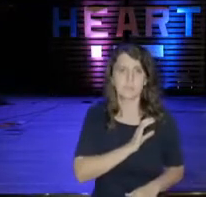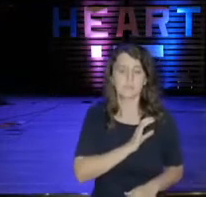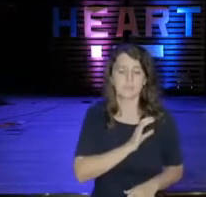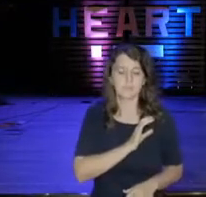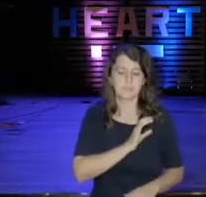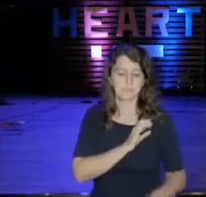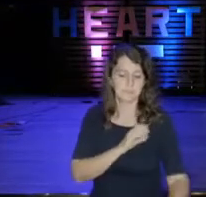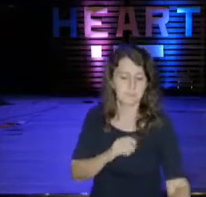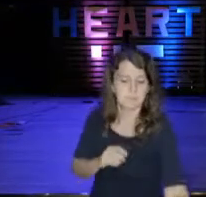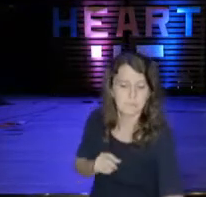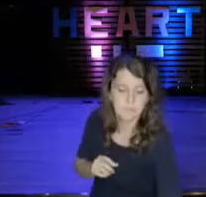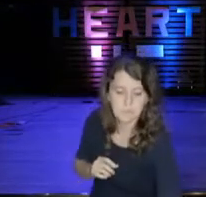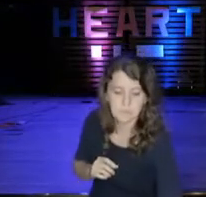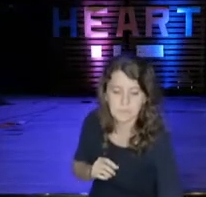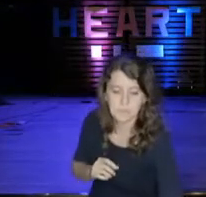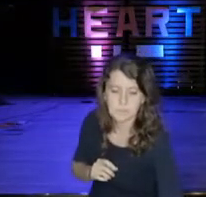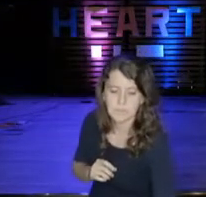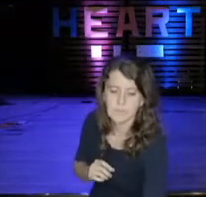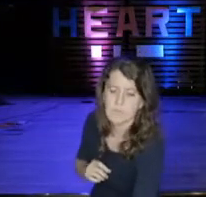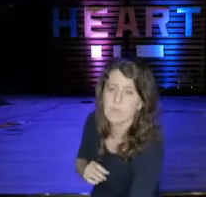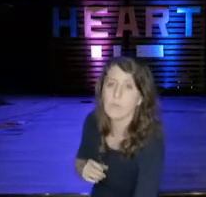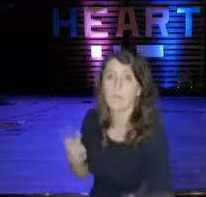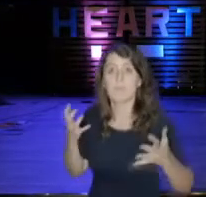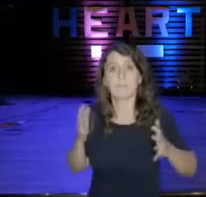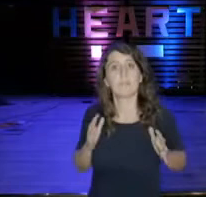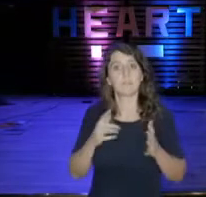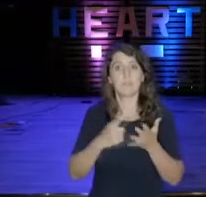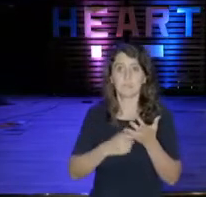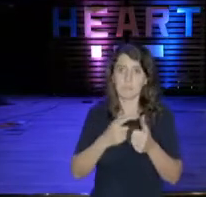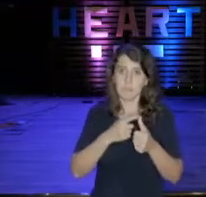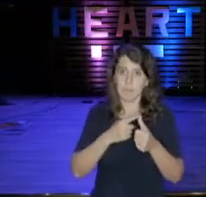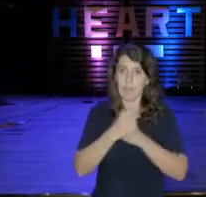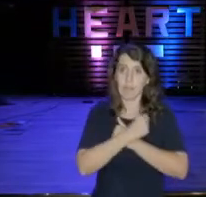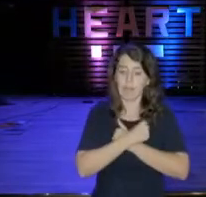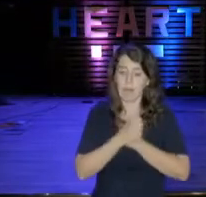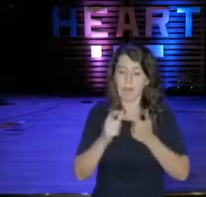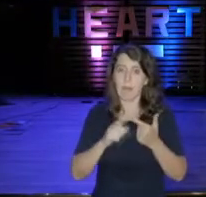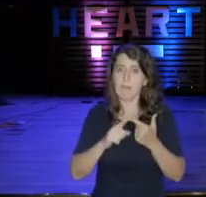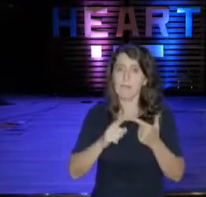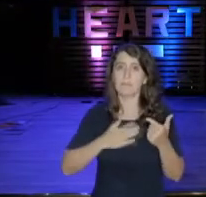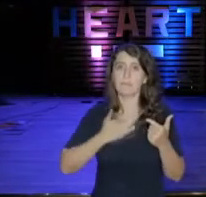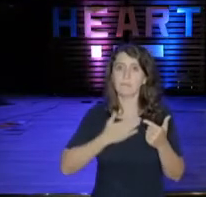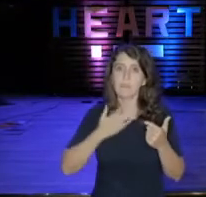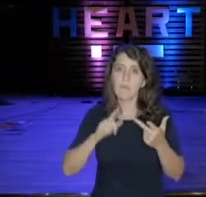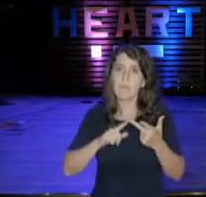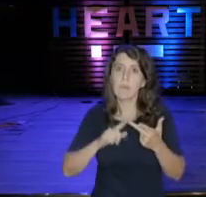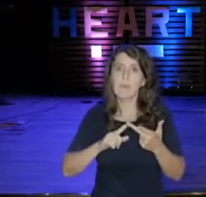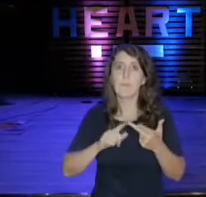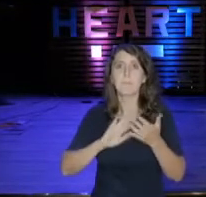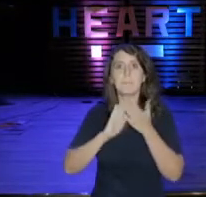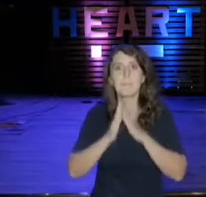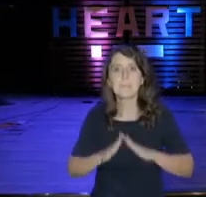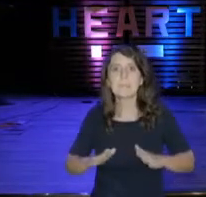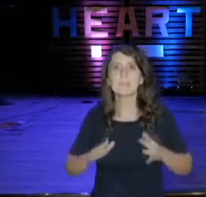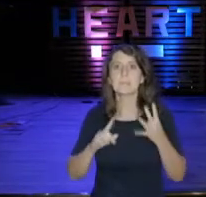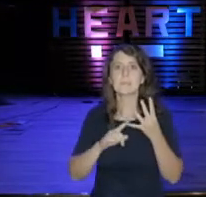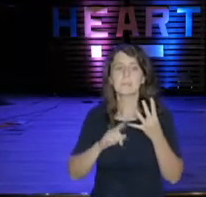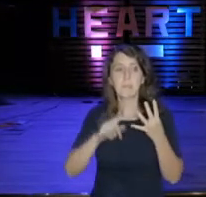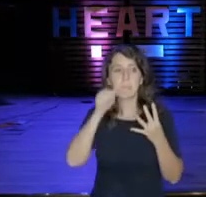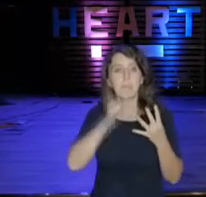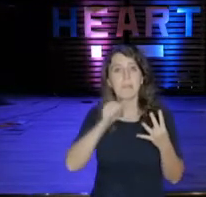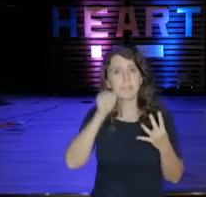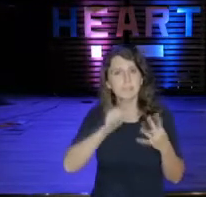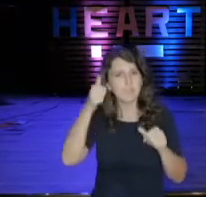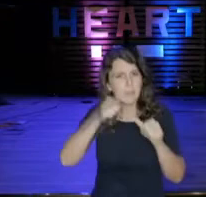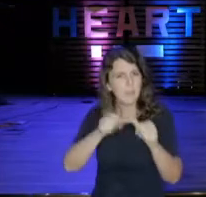And we've talked about love, we've talked about joy, we've talked about peace, we've talked about patience.